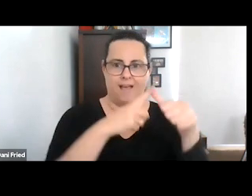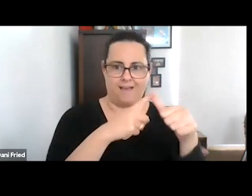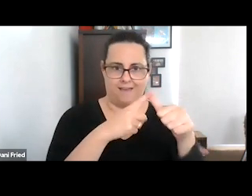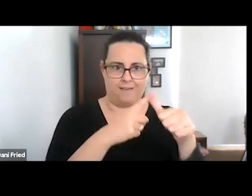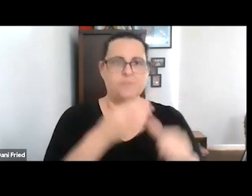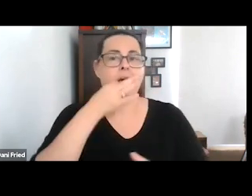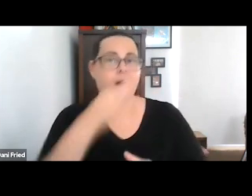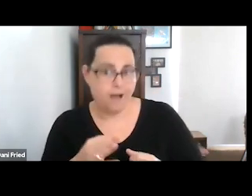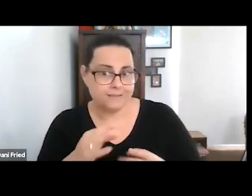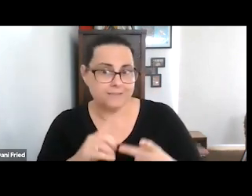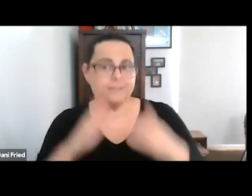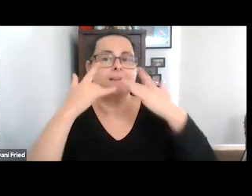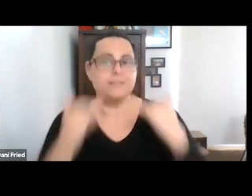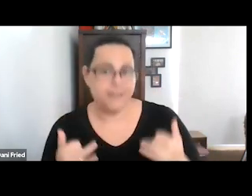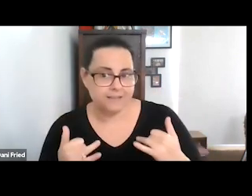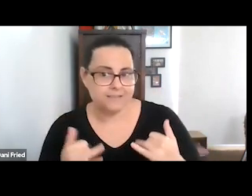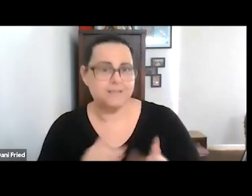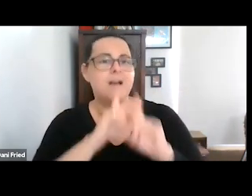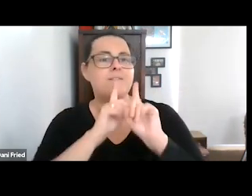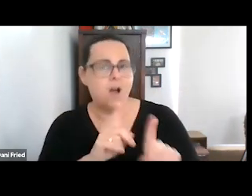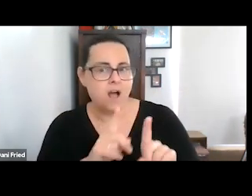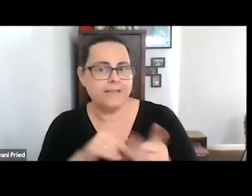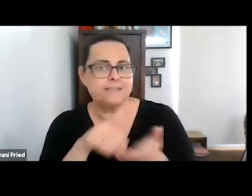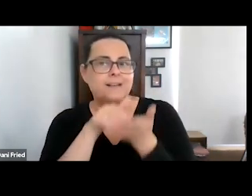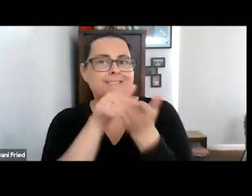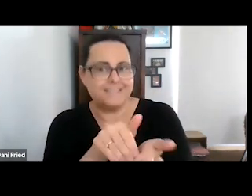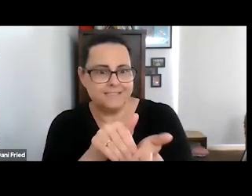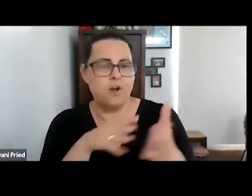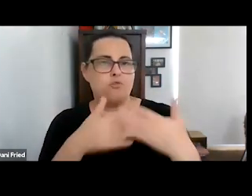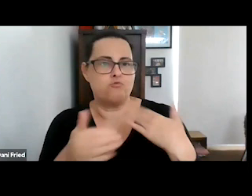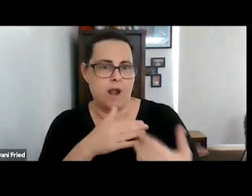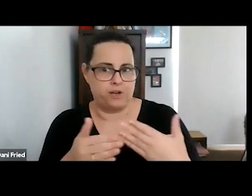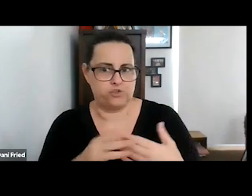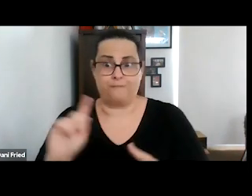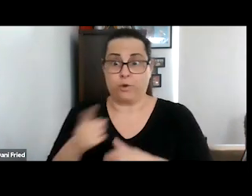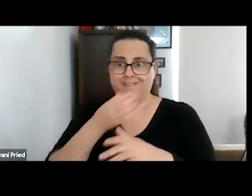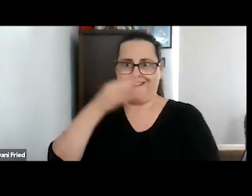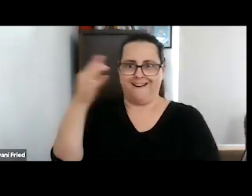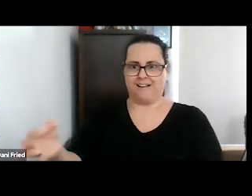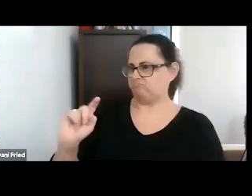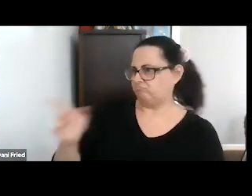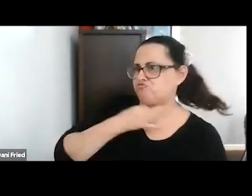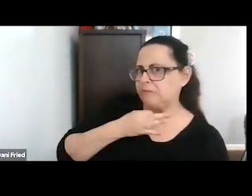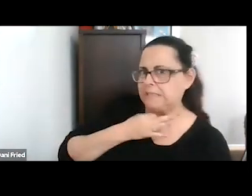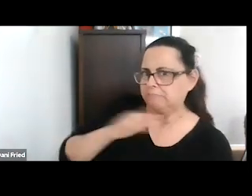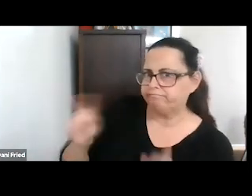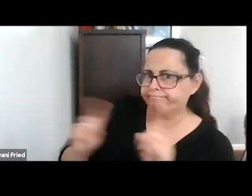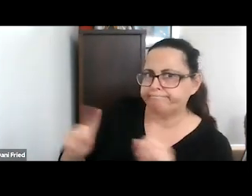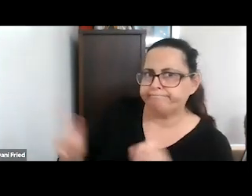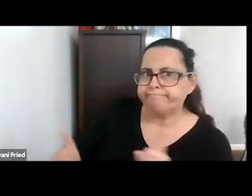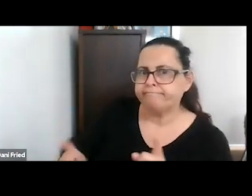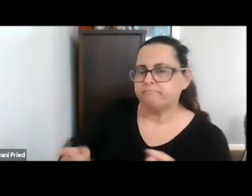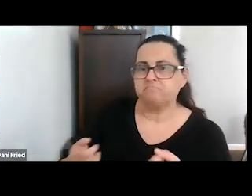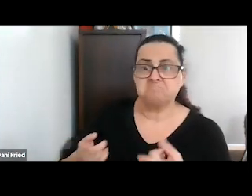Ask, assess, advise, assist and arrange. So it starts with ask about risk factors, you